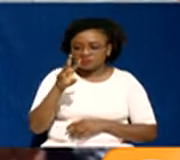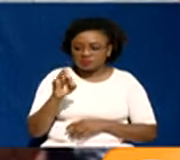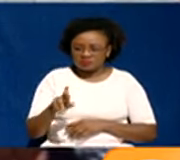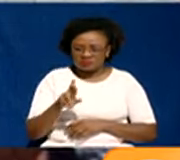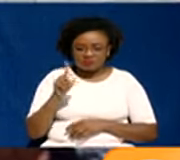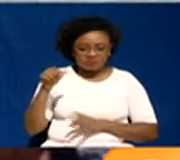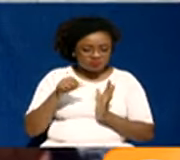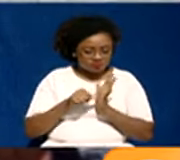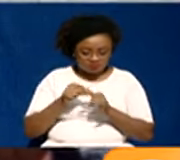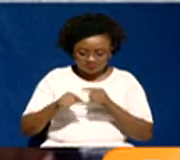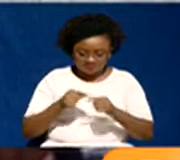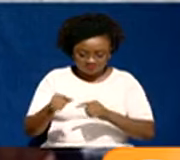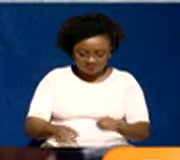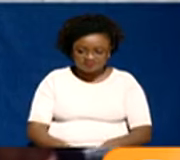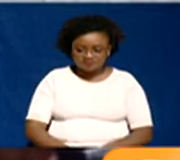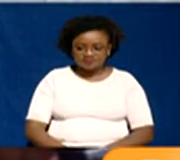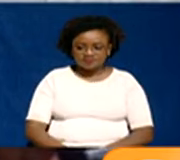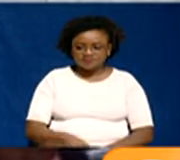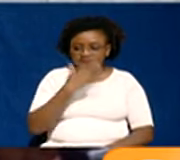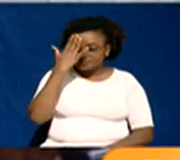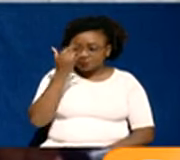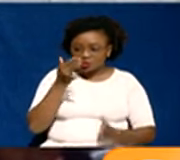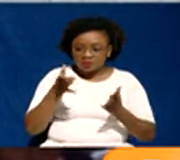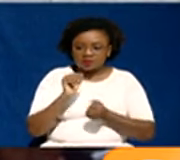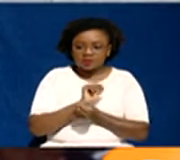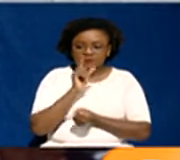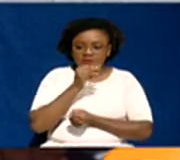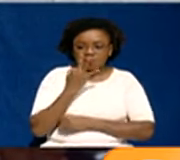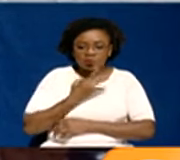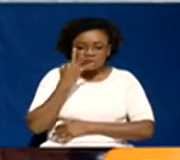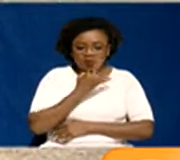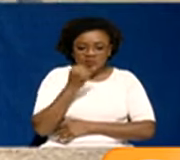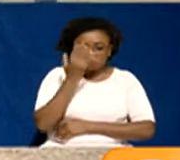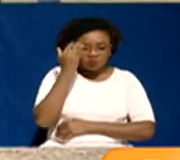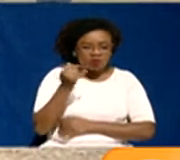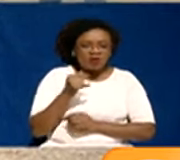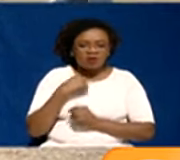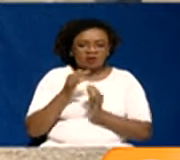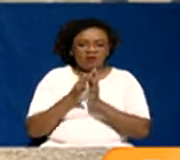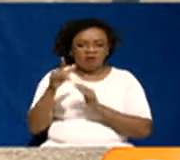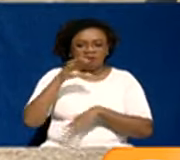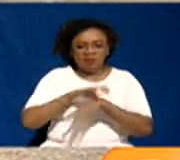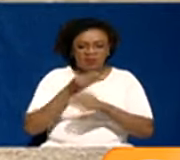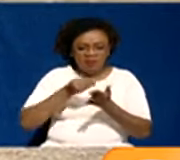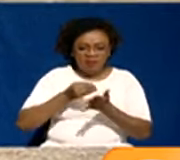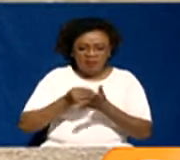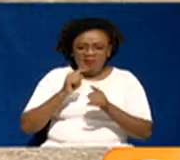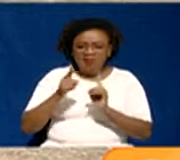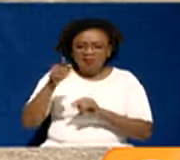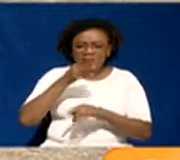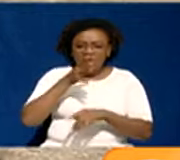tribulations continue with his arrest on Wednesday over allegations of obtaining money by false